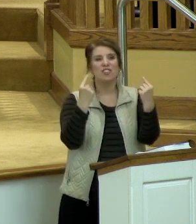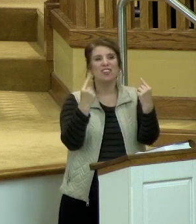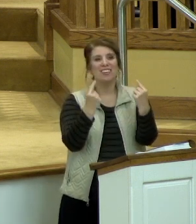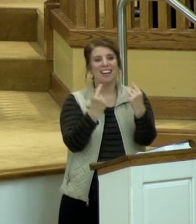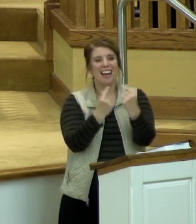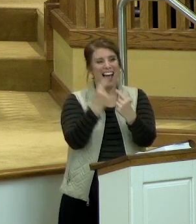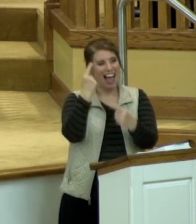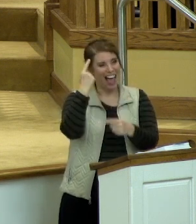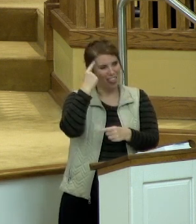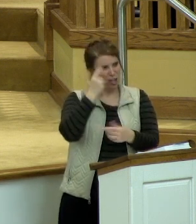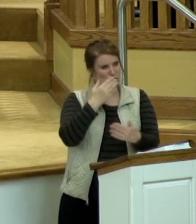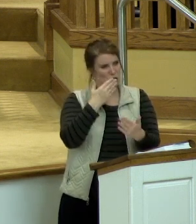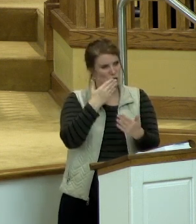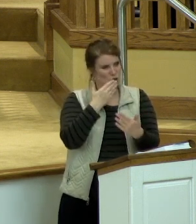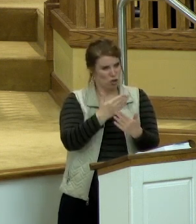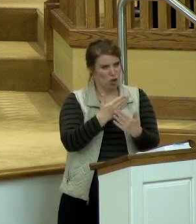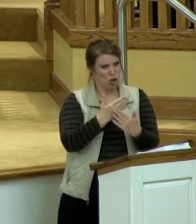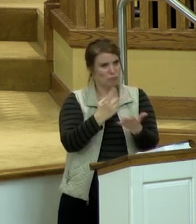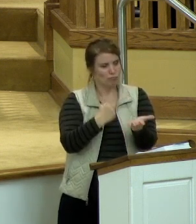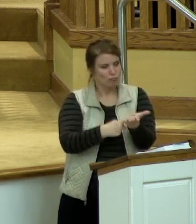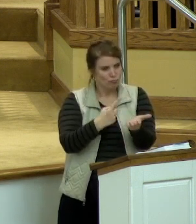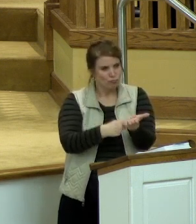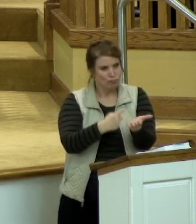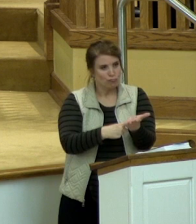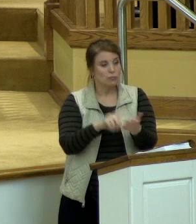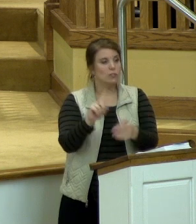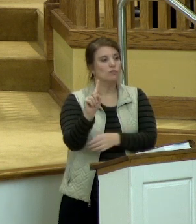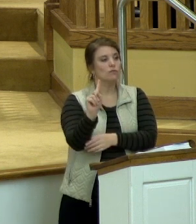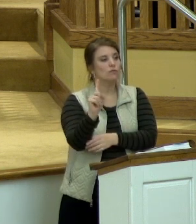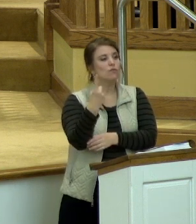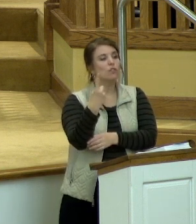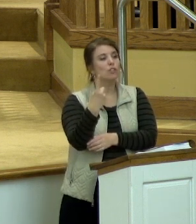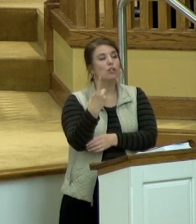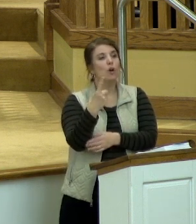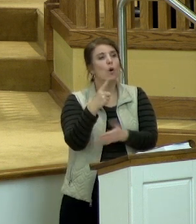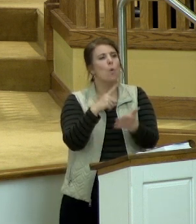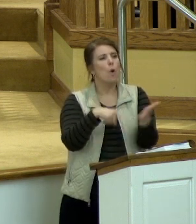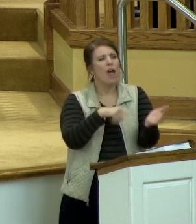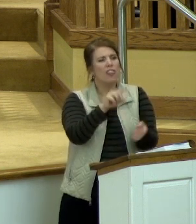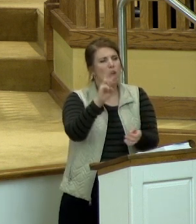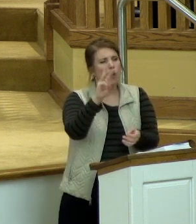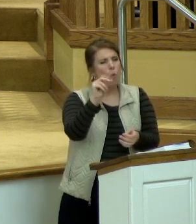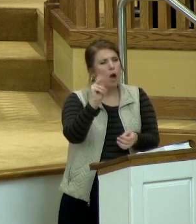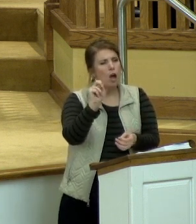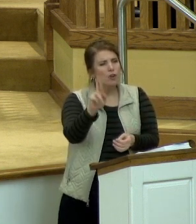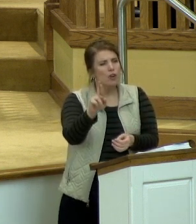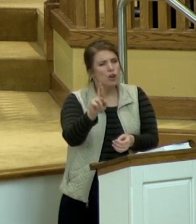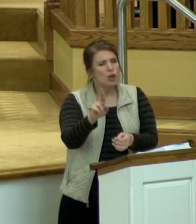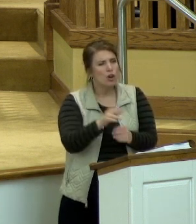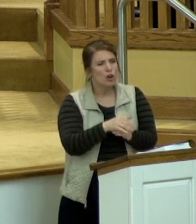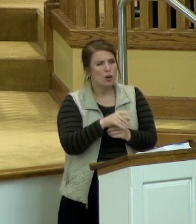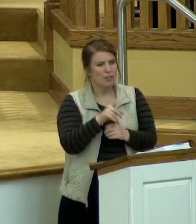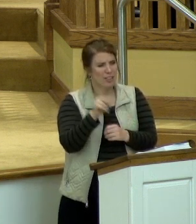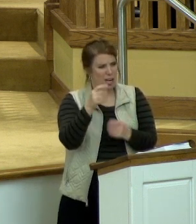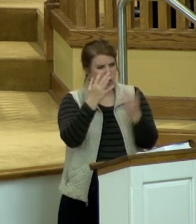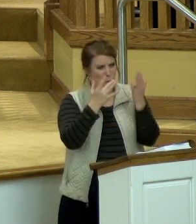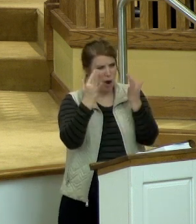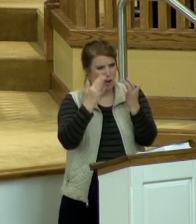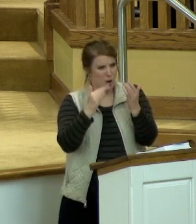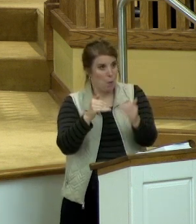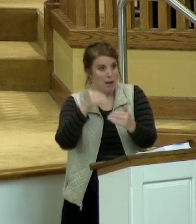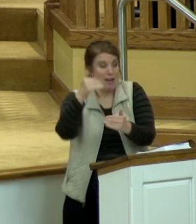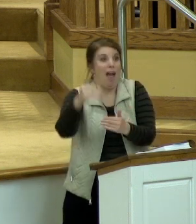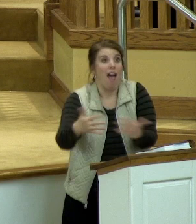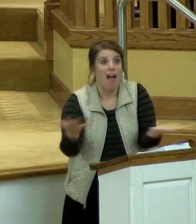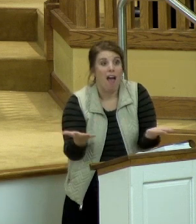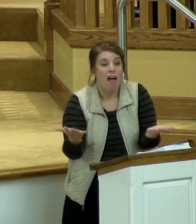think that we had some good, pretty good things here. So first of all, we thought, what did they wonder? They had to wonder what is going to happen next. Now that baby